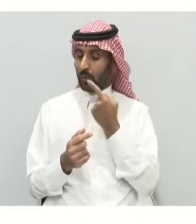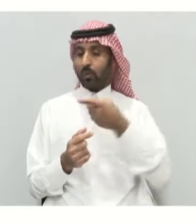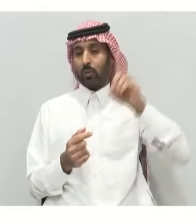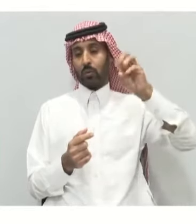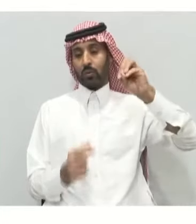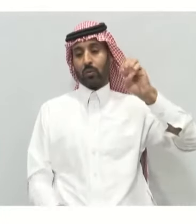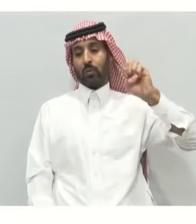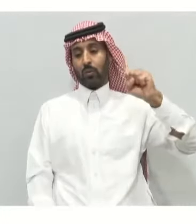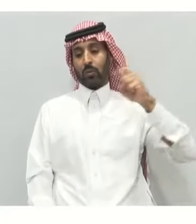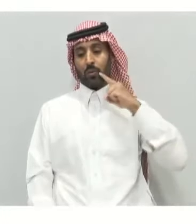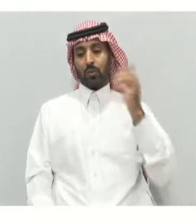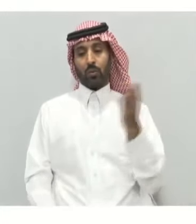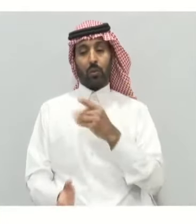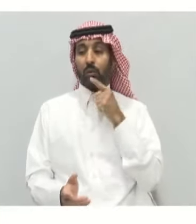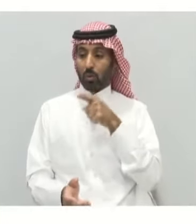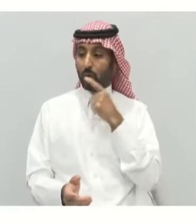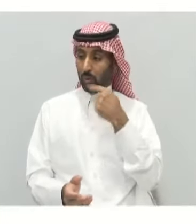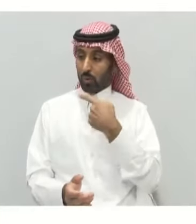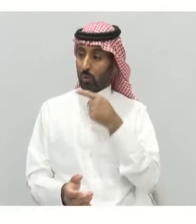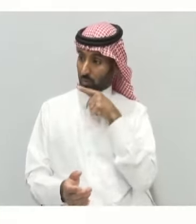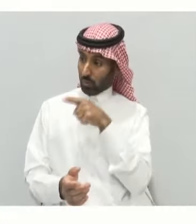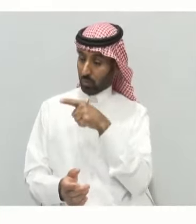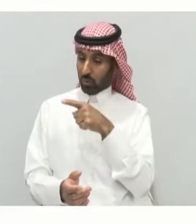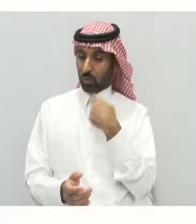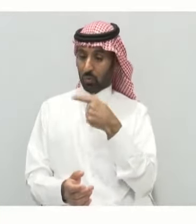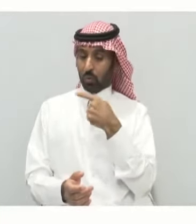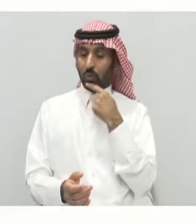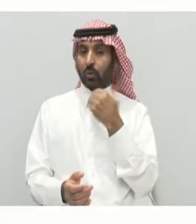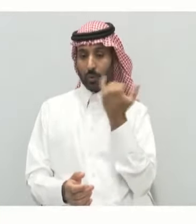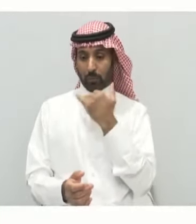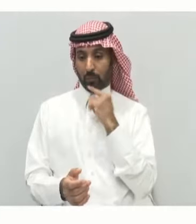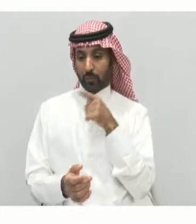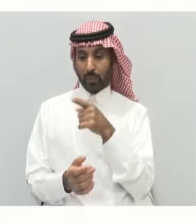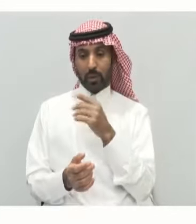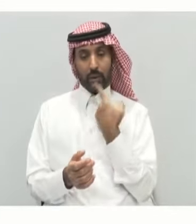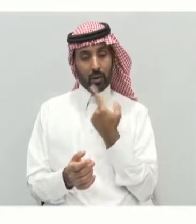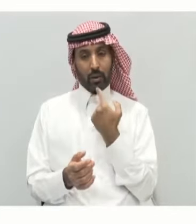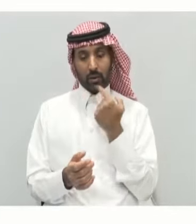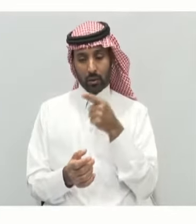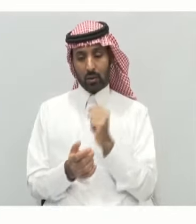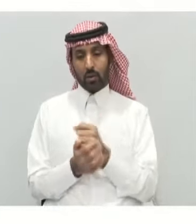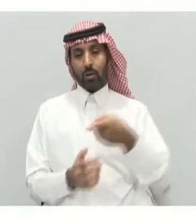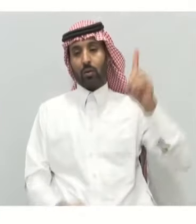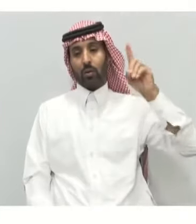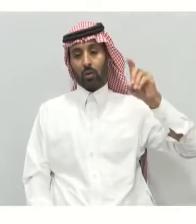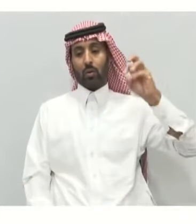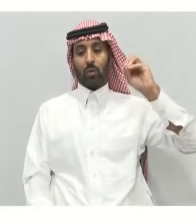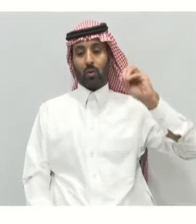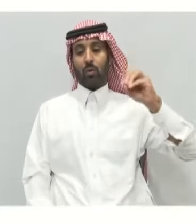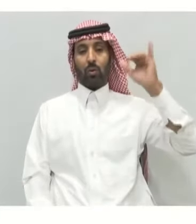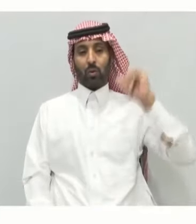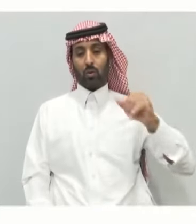like, do you speak English? Do you speak English?